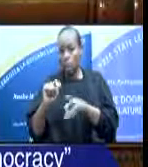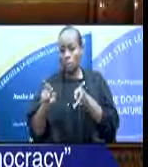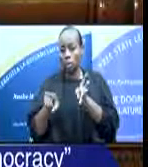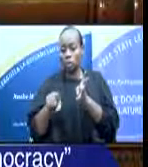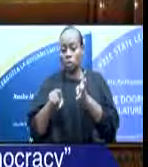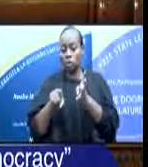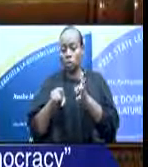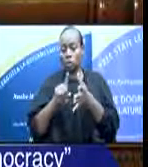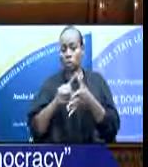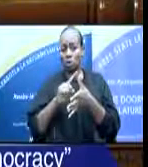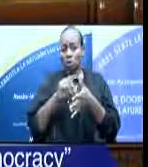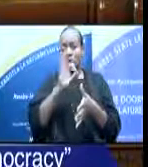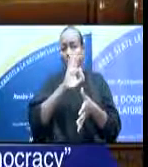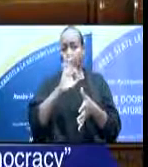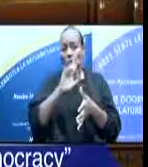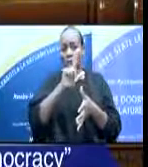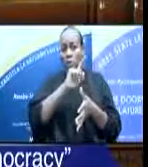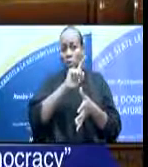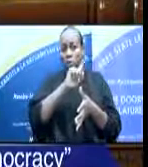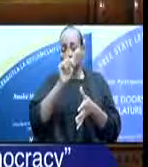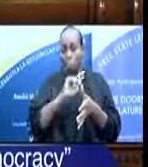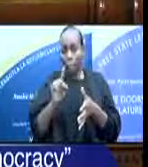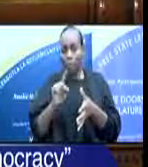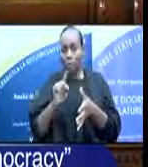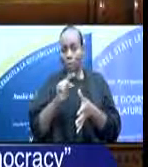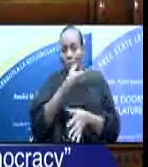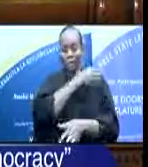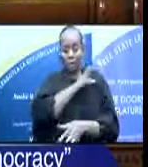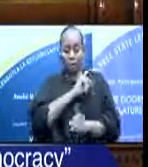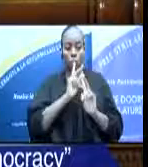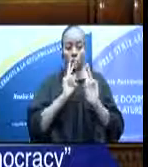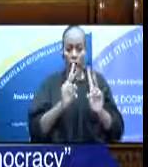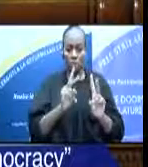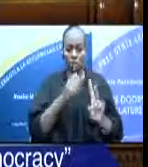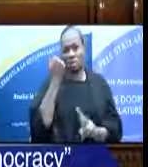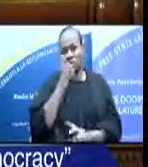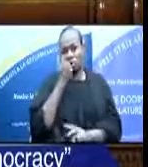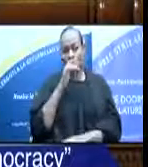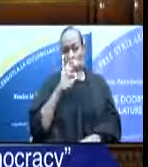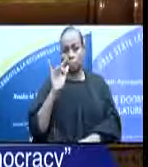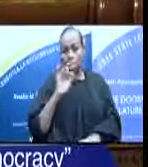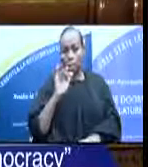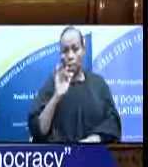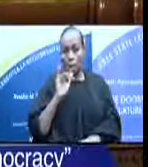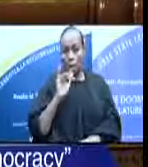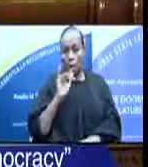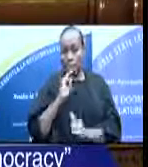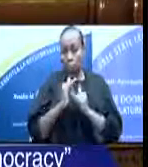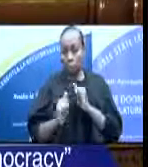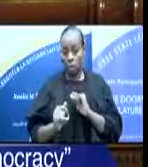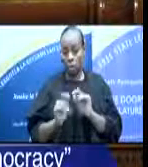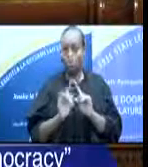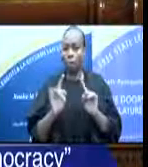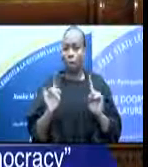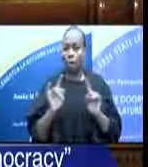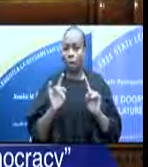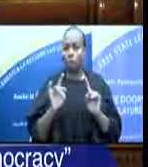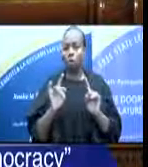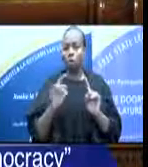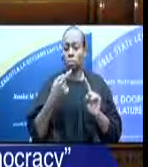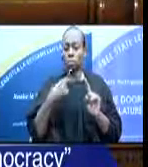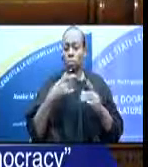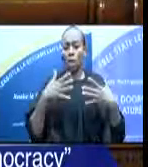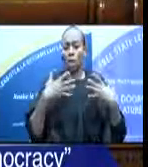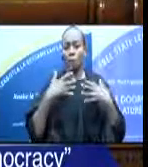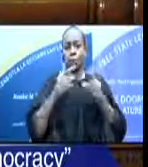Fizin Kubeni Tombi District Hospital, and apologize if I didn't pronounce it correctly. It was very refreshing to be